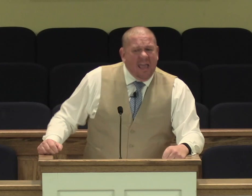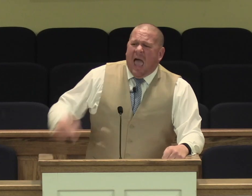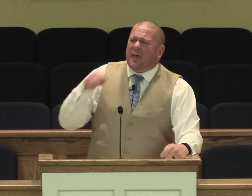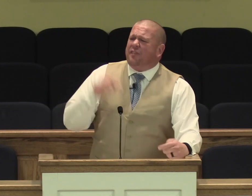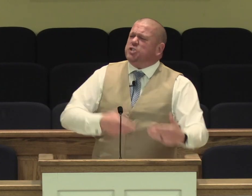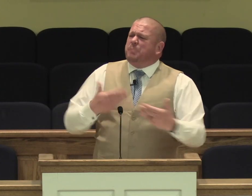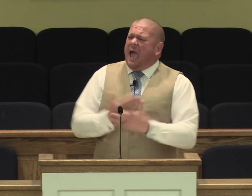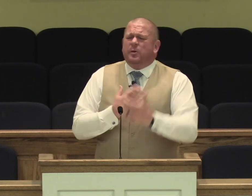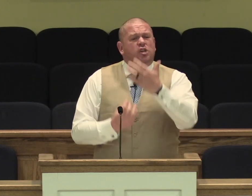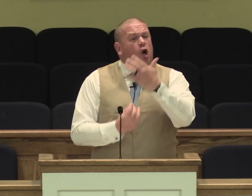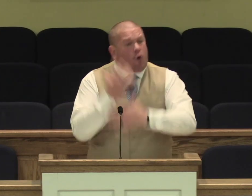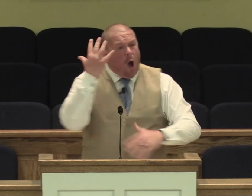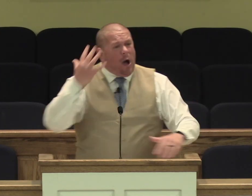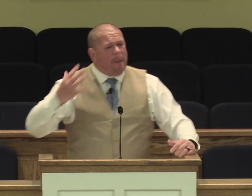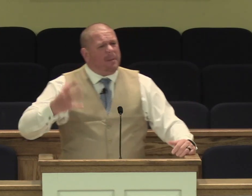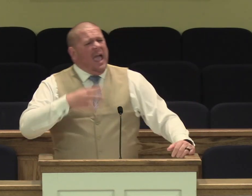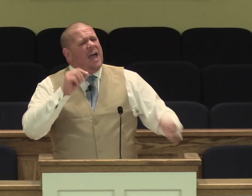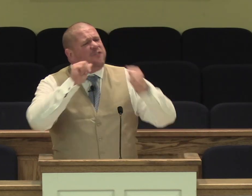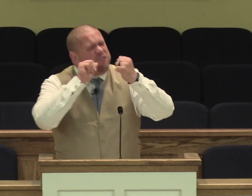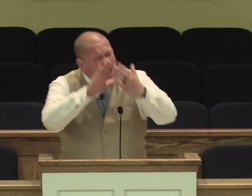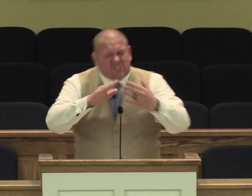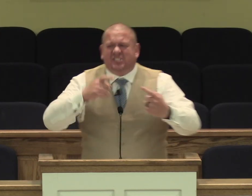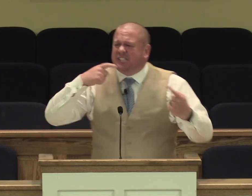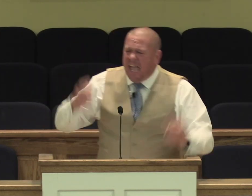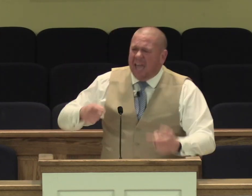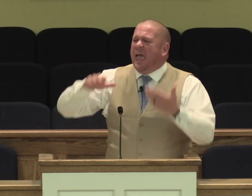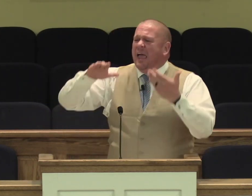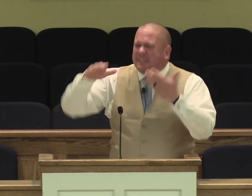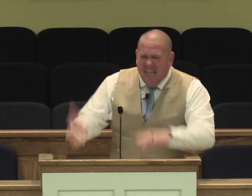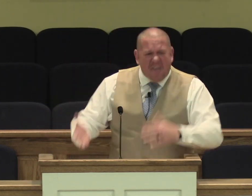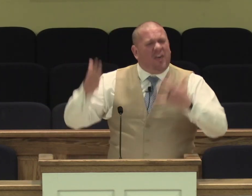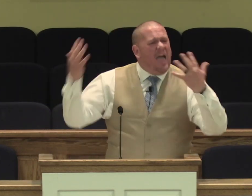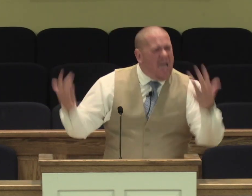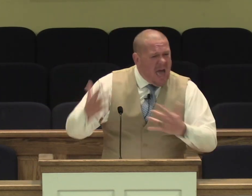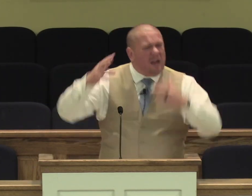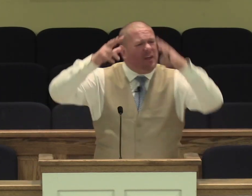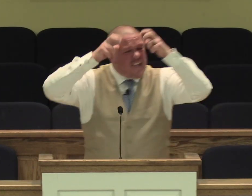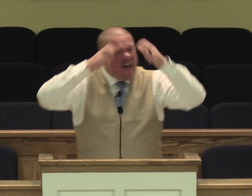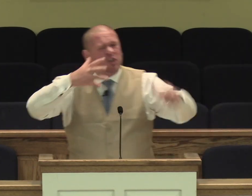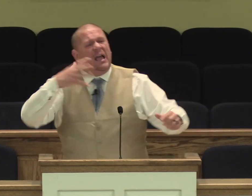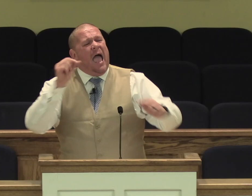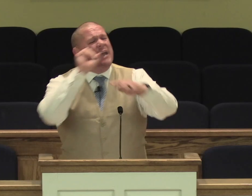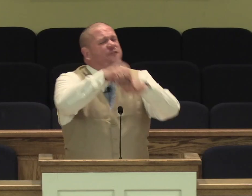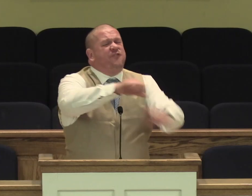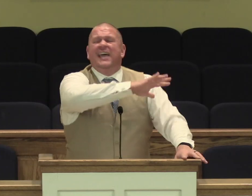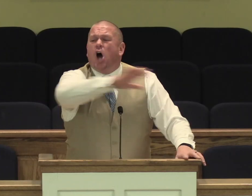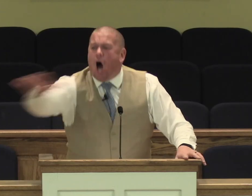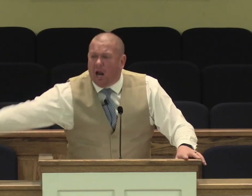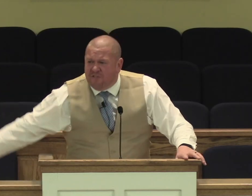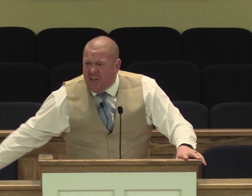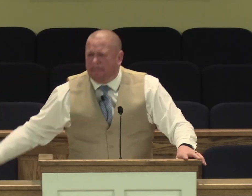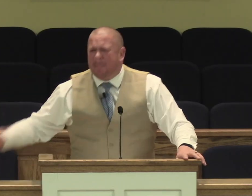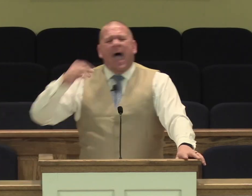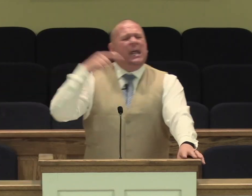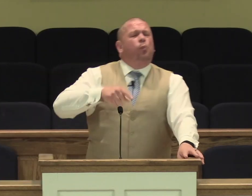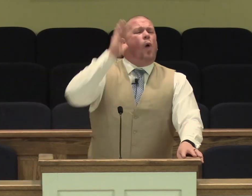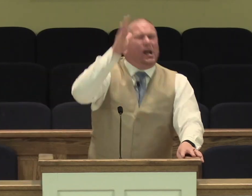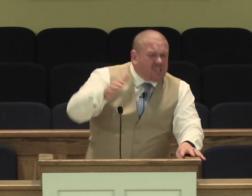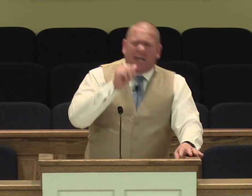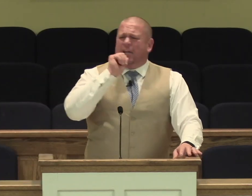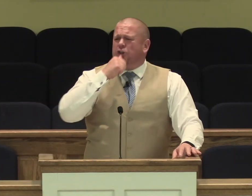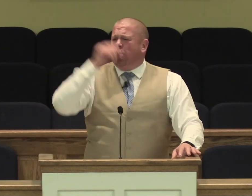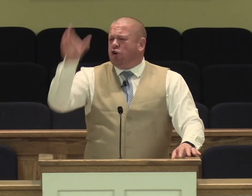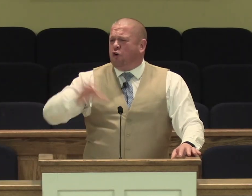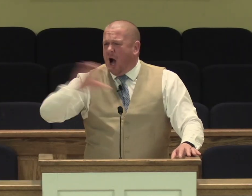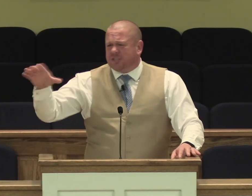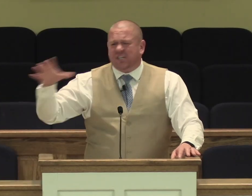win. And that this baby was going to grow up and face sin, death, hell, and the devil and defeat all of them. And he was